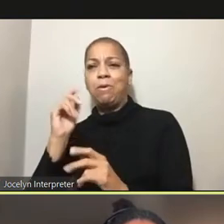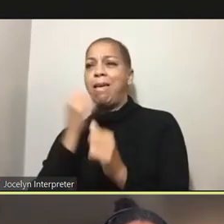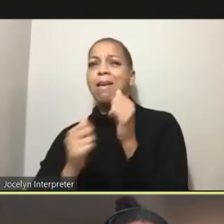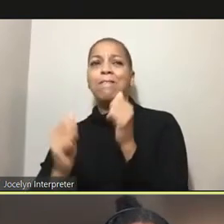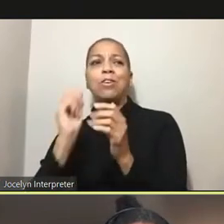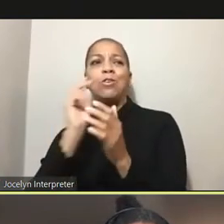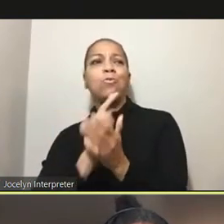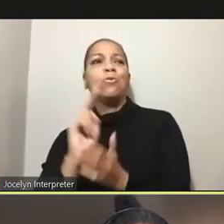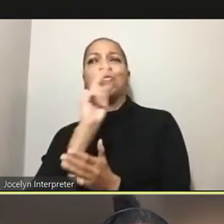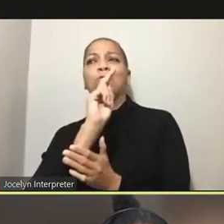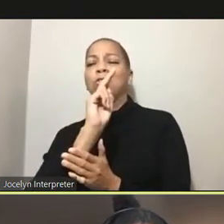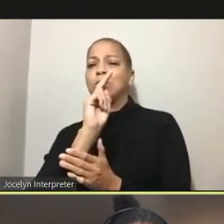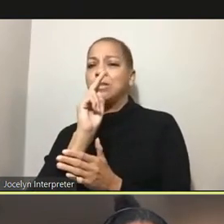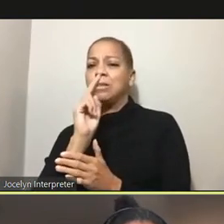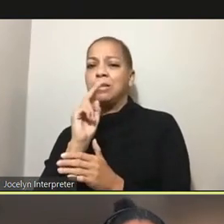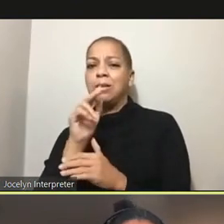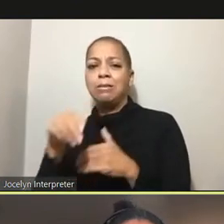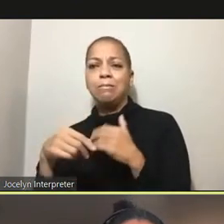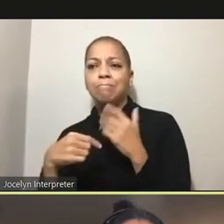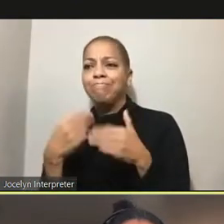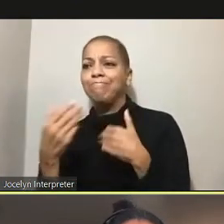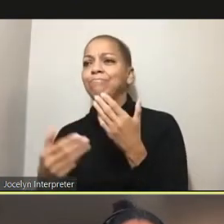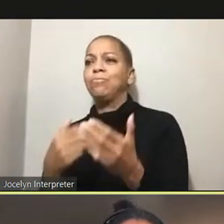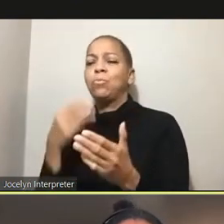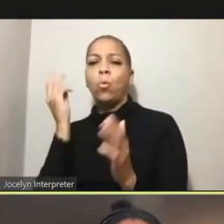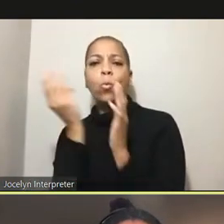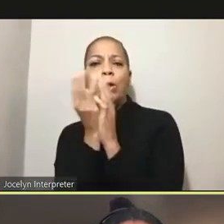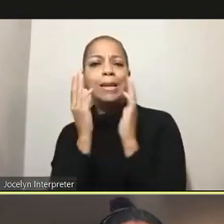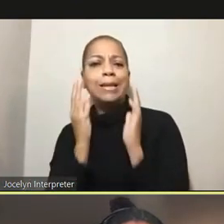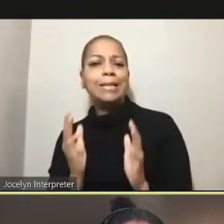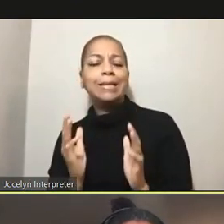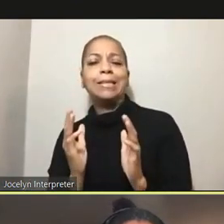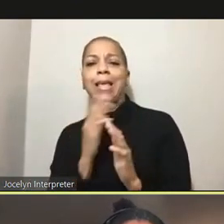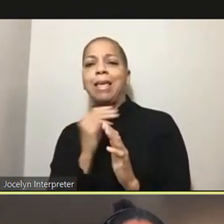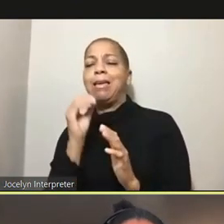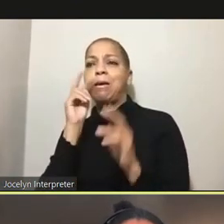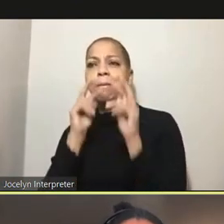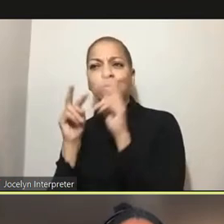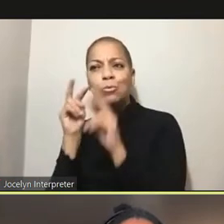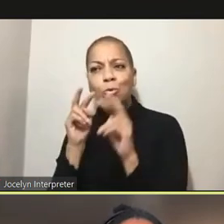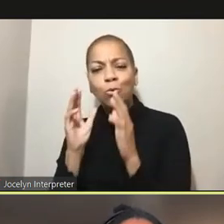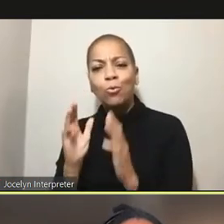They're churning out witnesses and observers. And